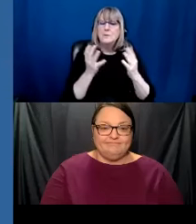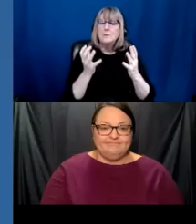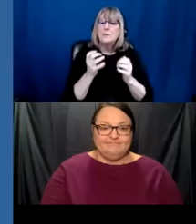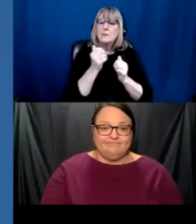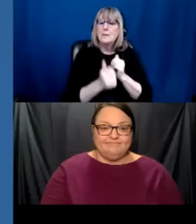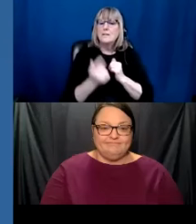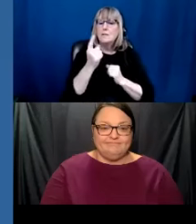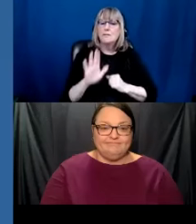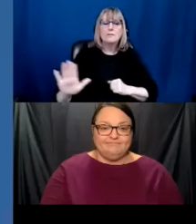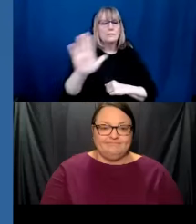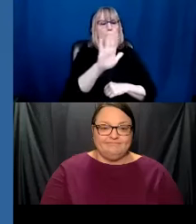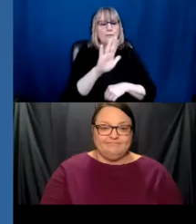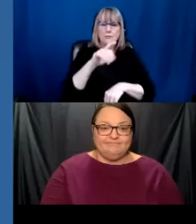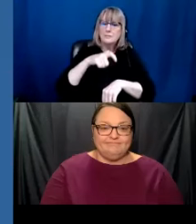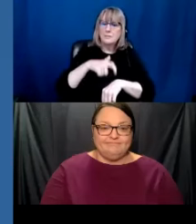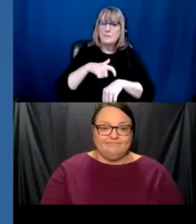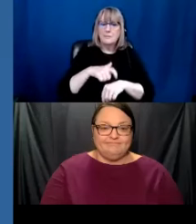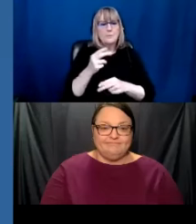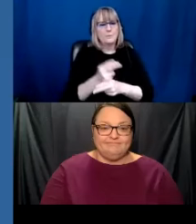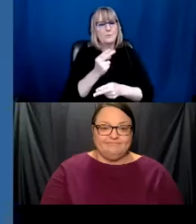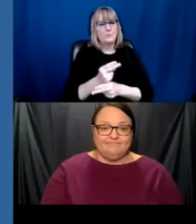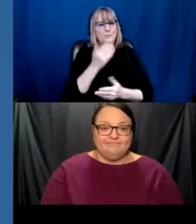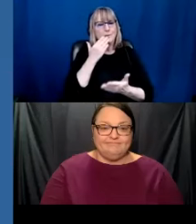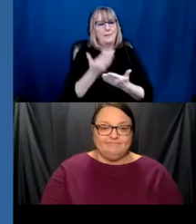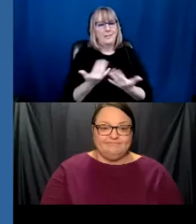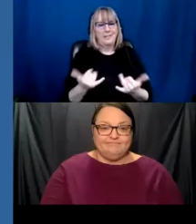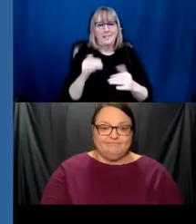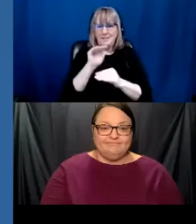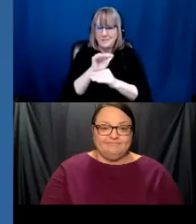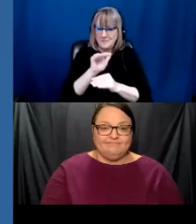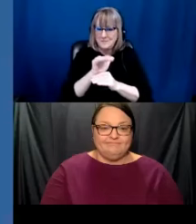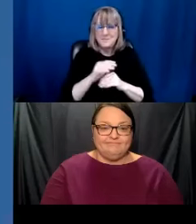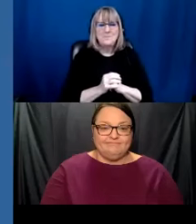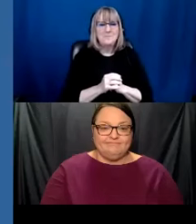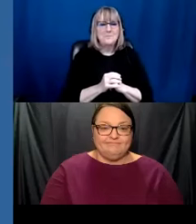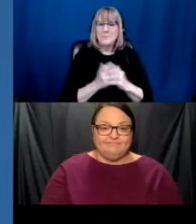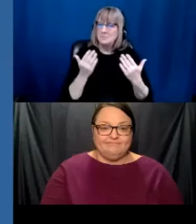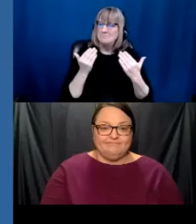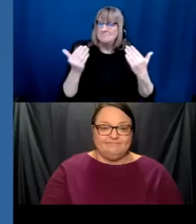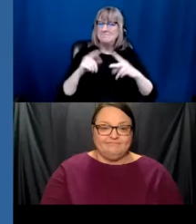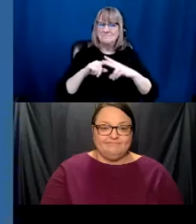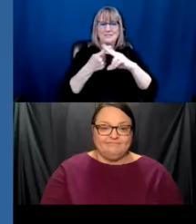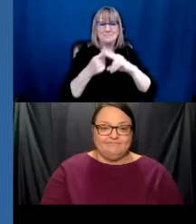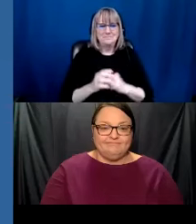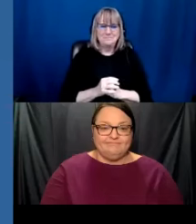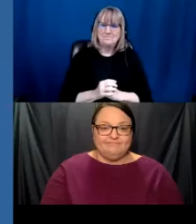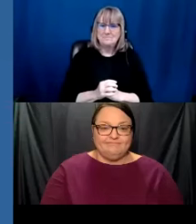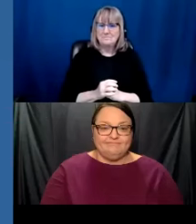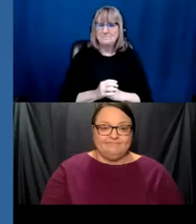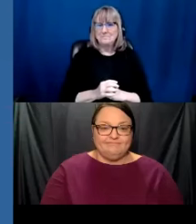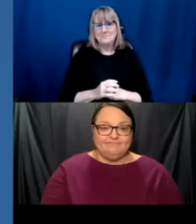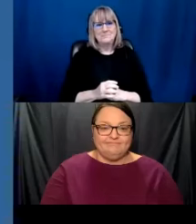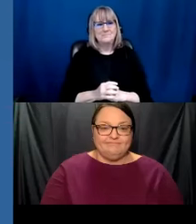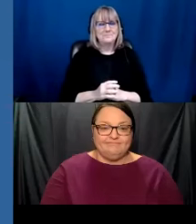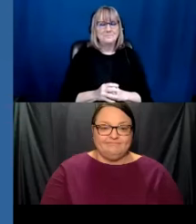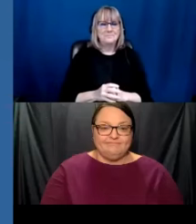one's time to be used wisely. So let's begin. No.